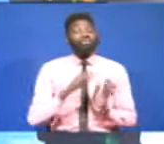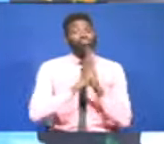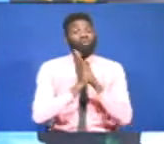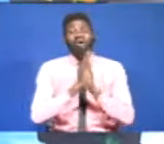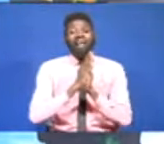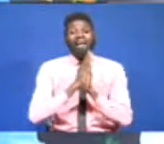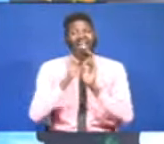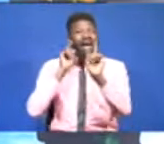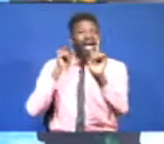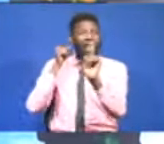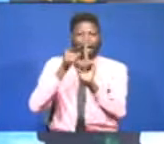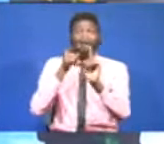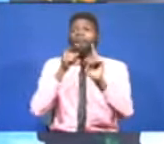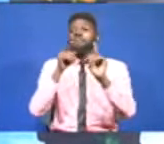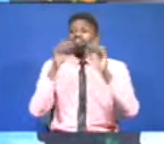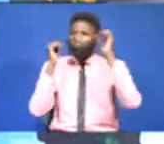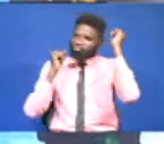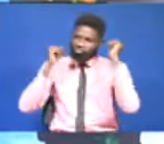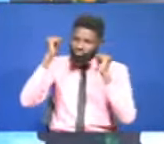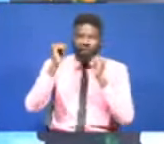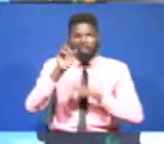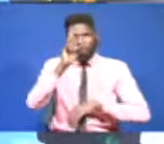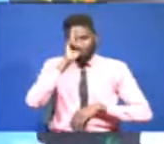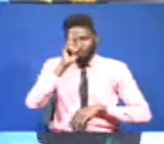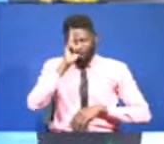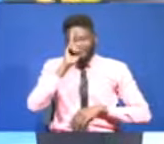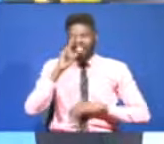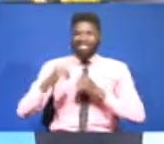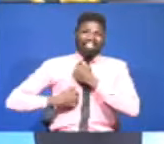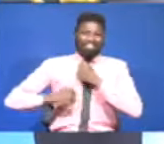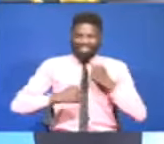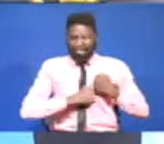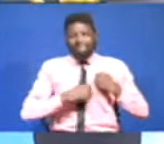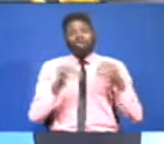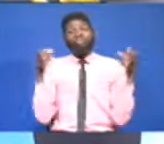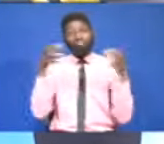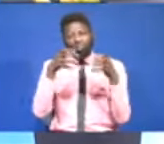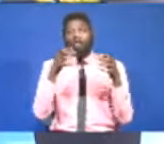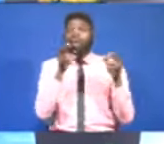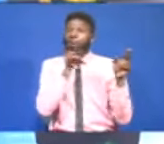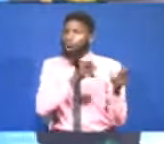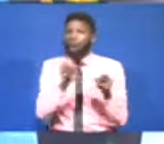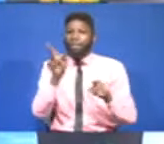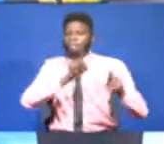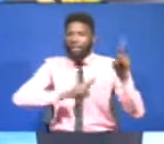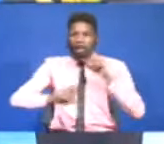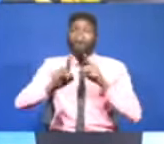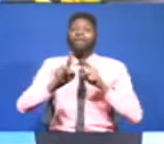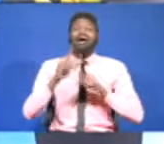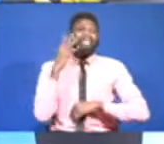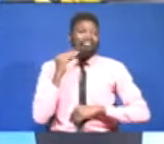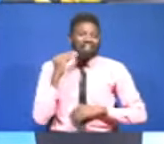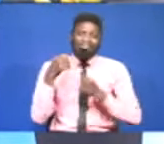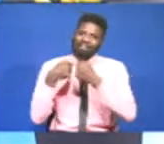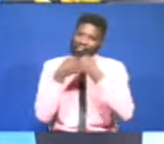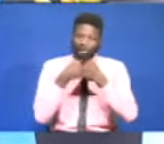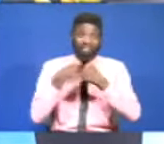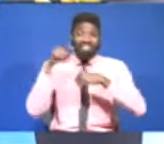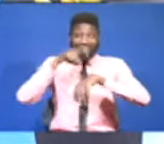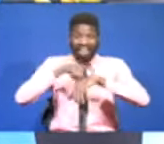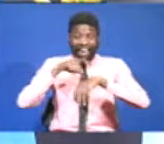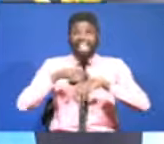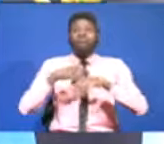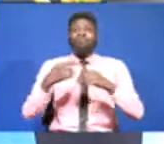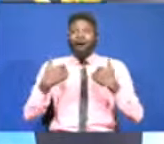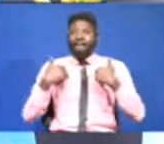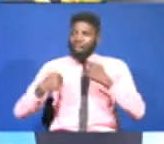army, just being normal people going through everyday experiences, challenges. Apart from just being in uniform, when they're back to being the